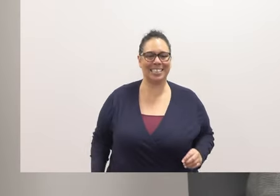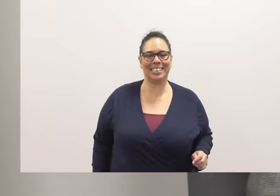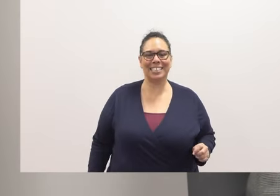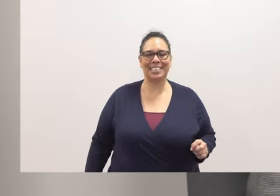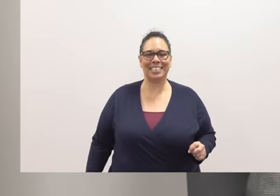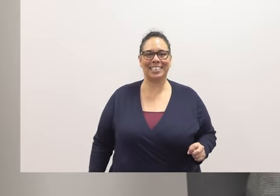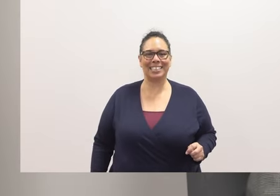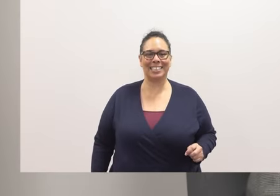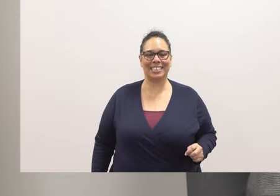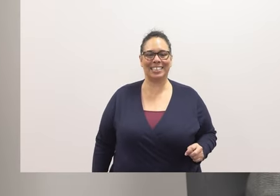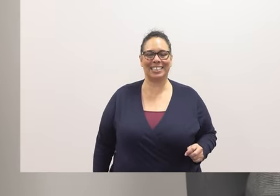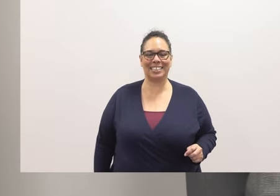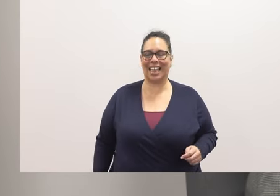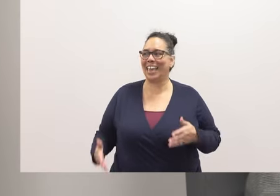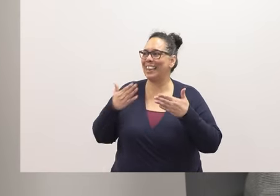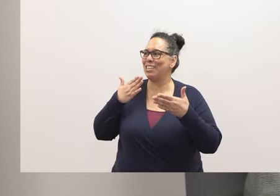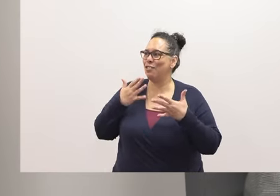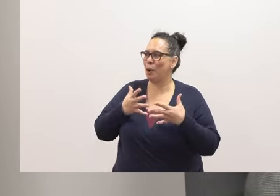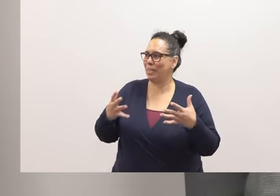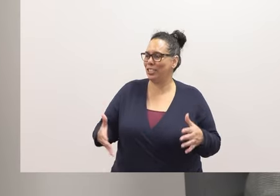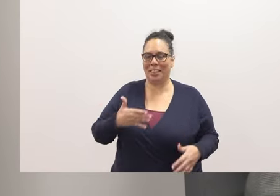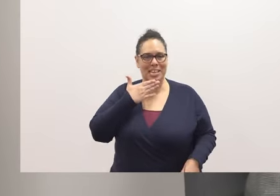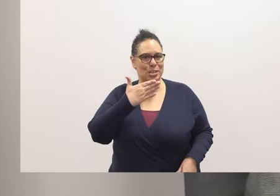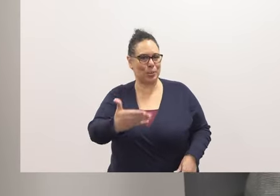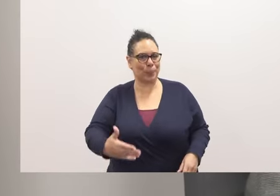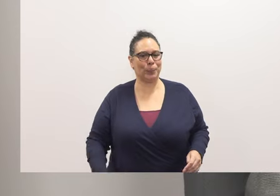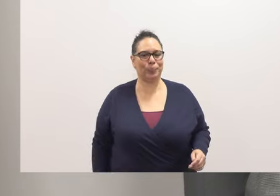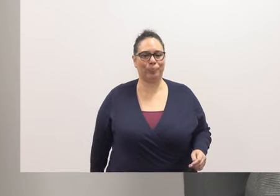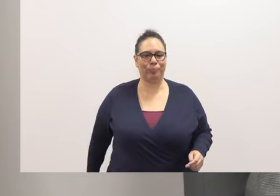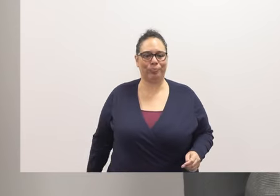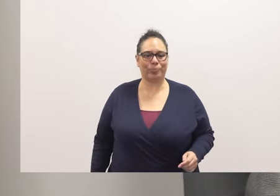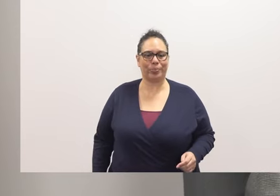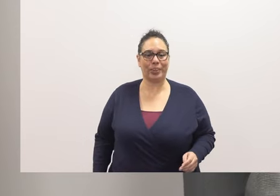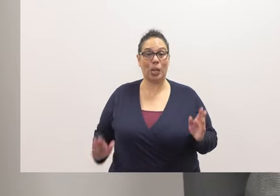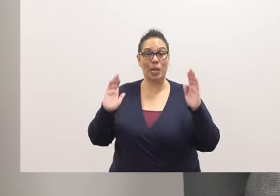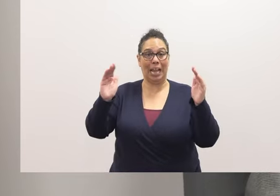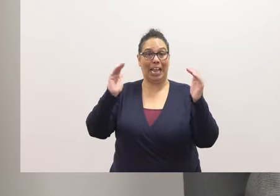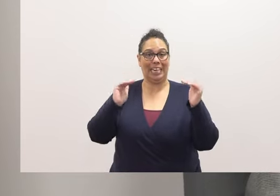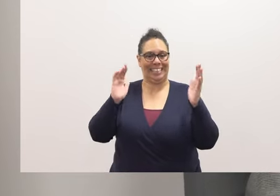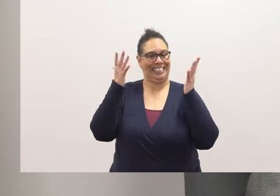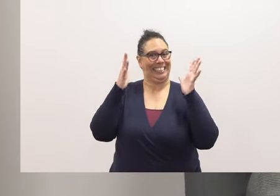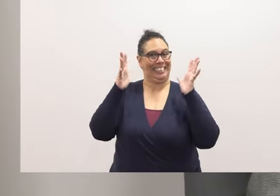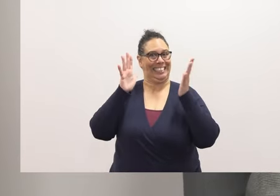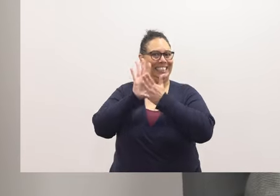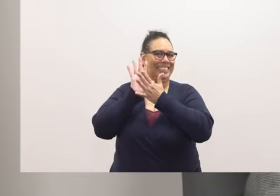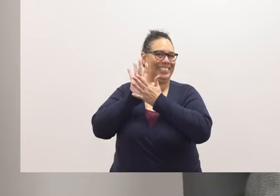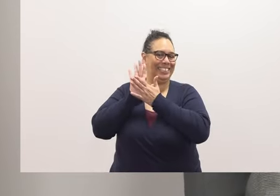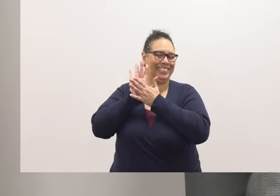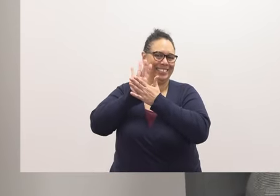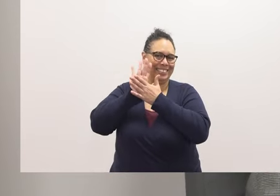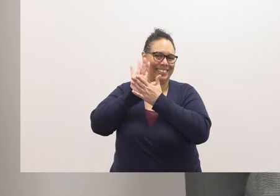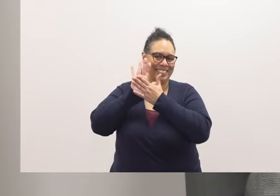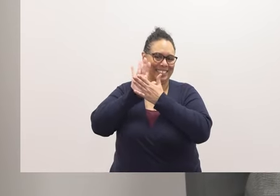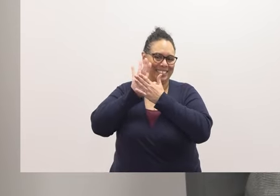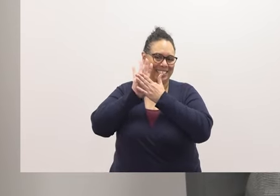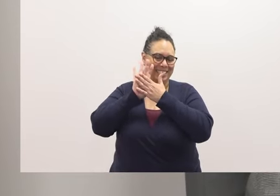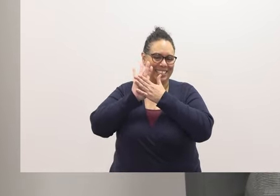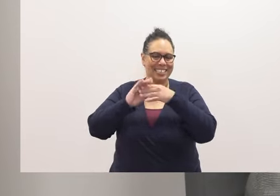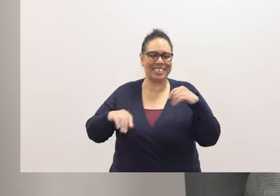Thank you for your time. Thank you. Okay, next. Yeah.